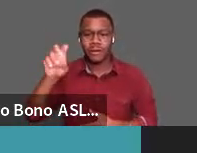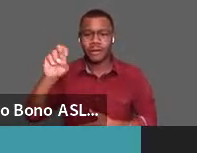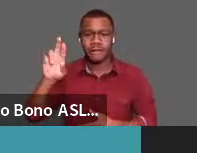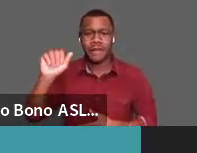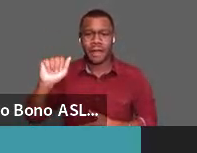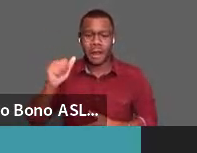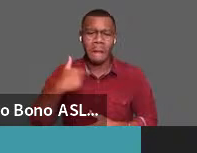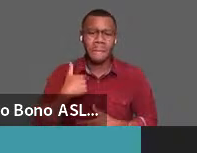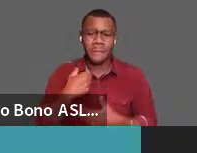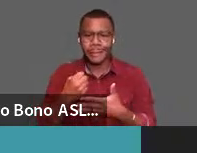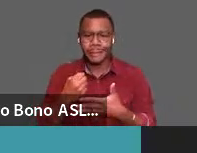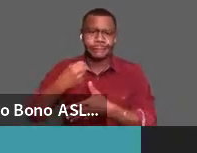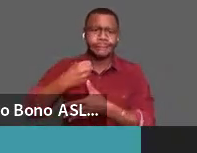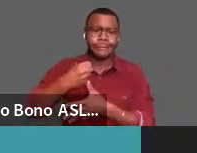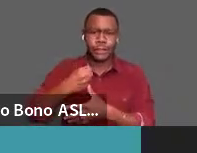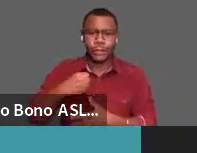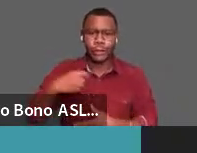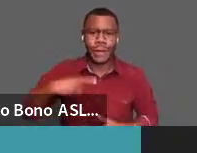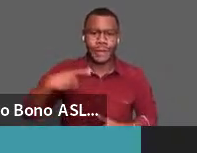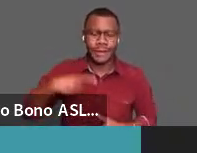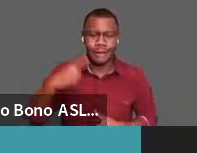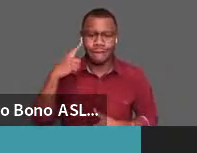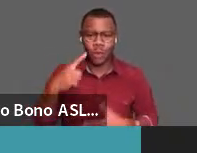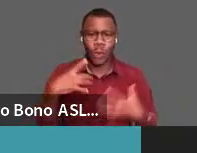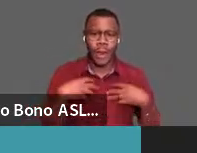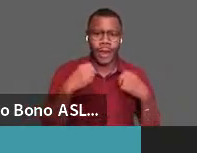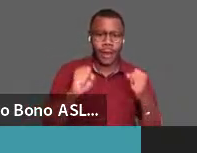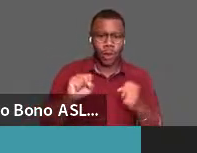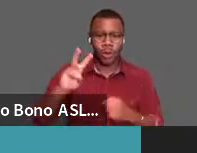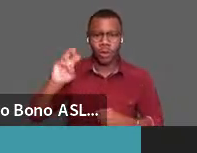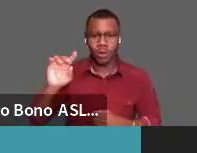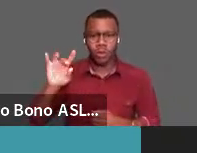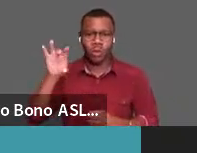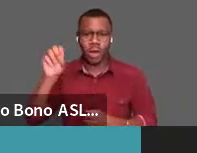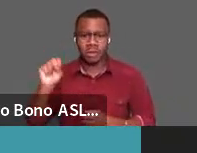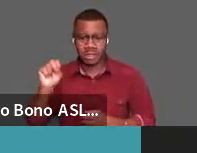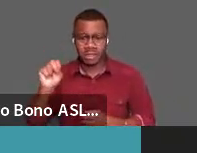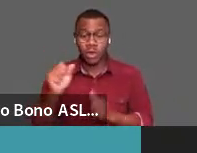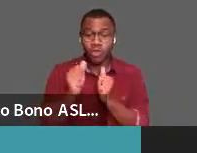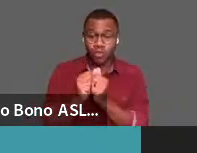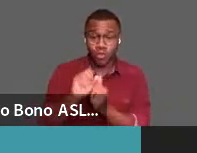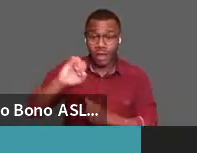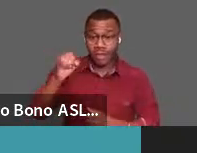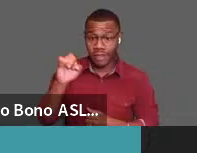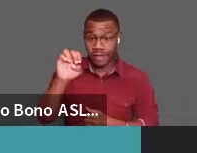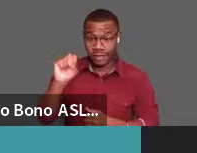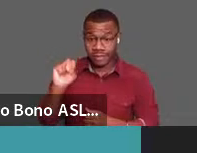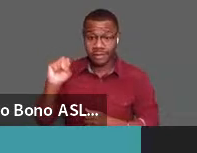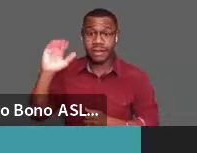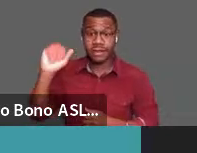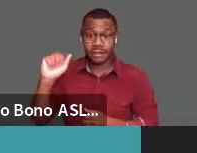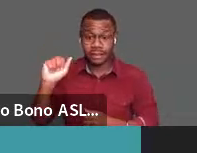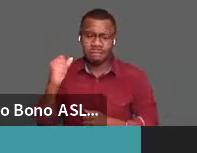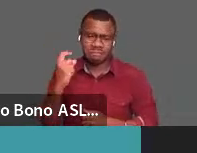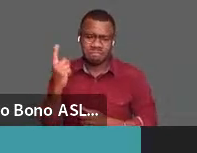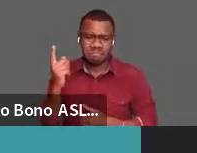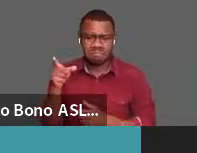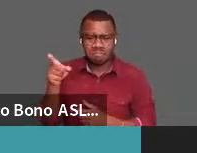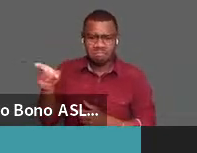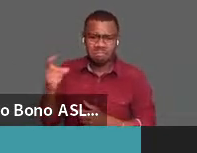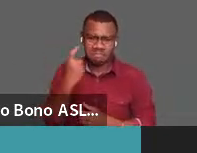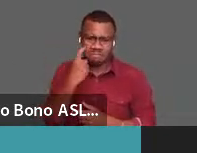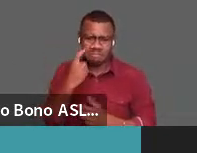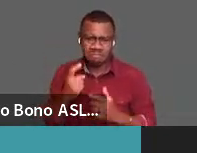and Wellness for Supervisor Mitchell, along with Jessica Ju, who's currently on maternity leave. So we're being helped out by